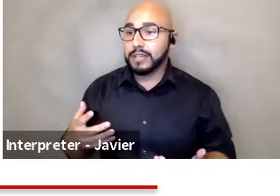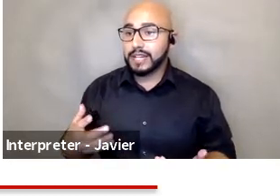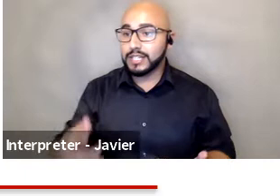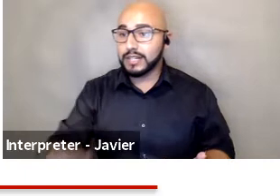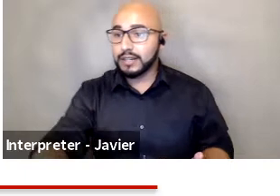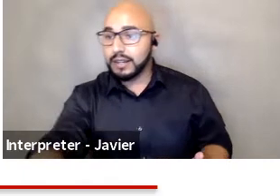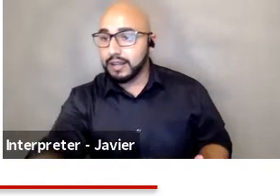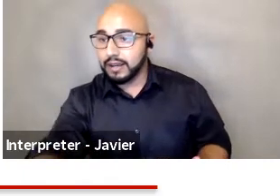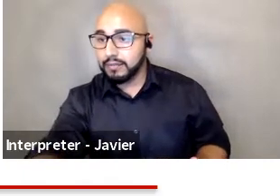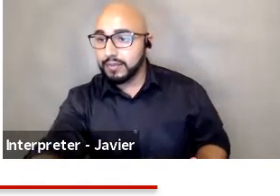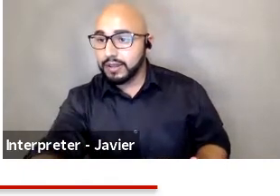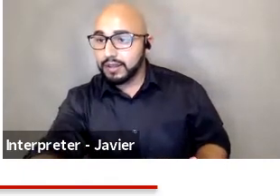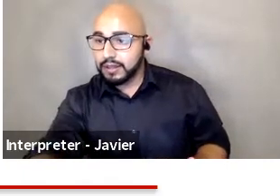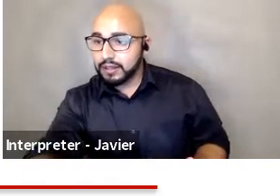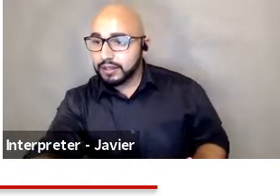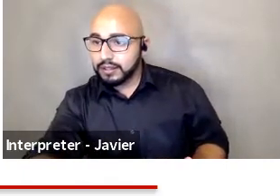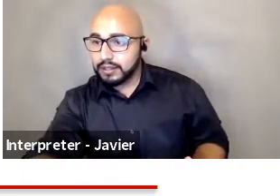that accommodation,